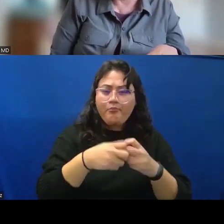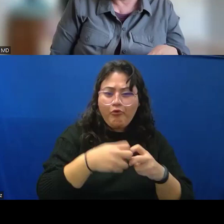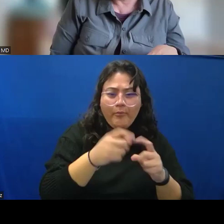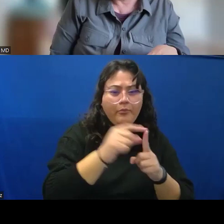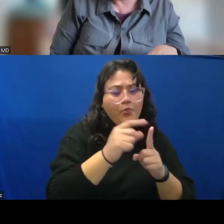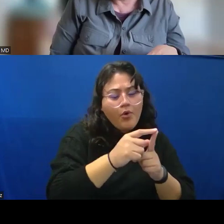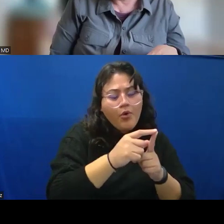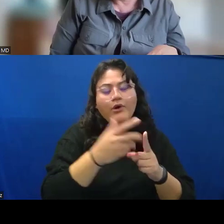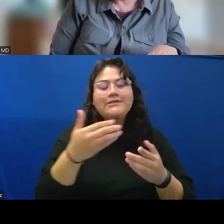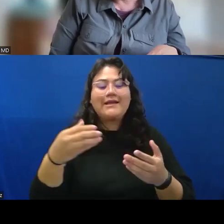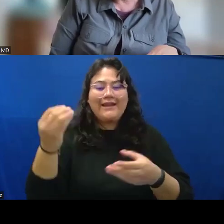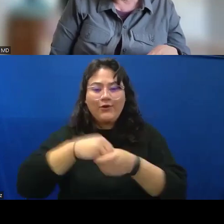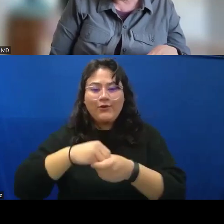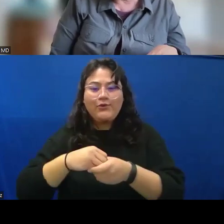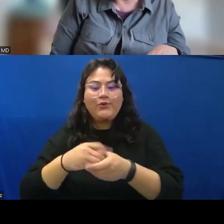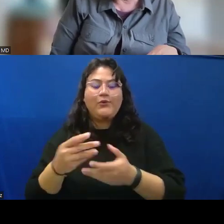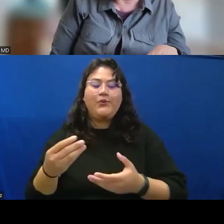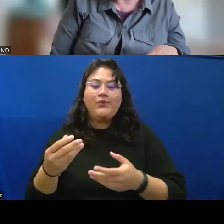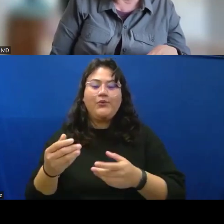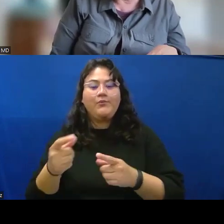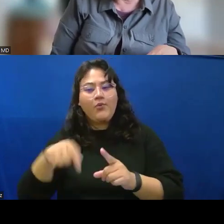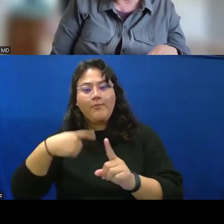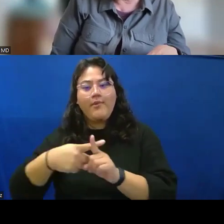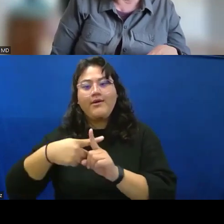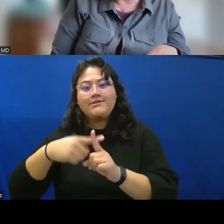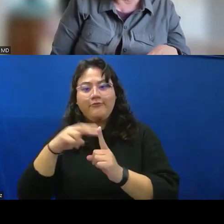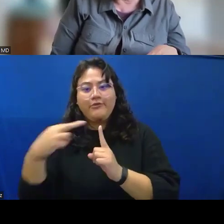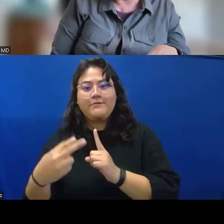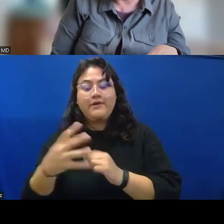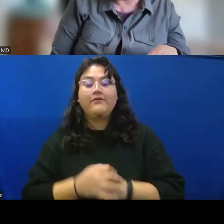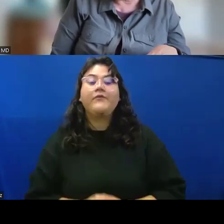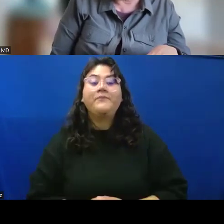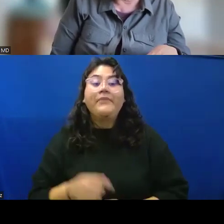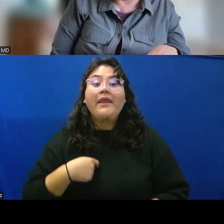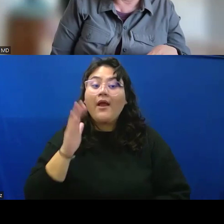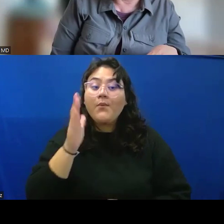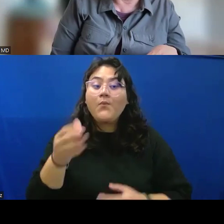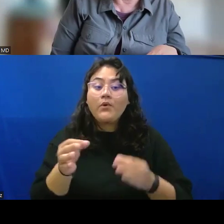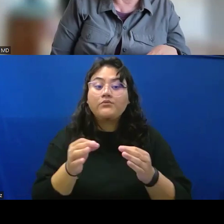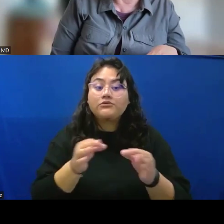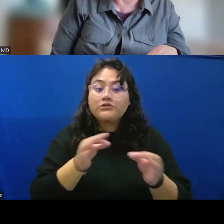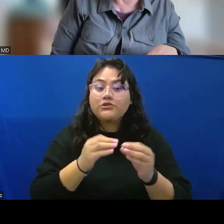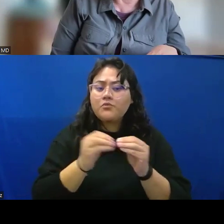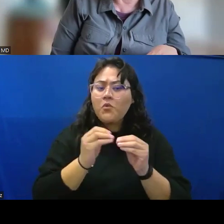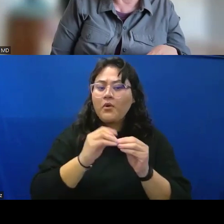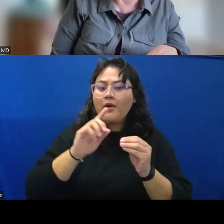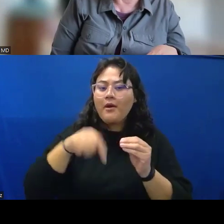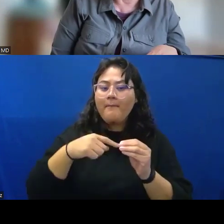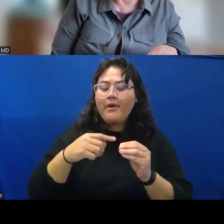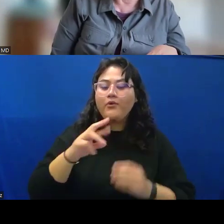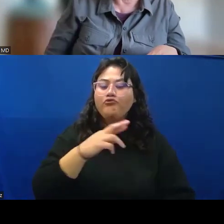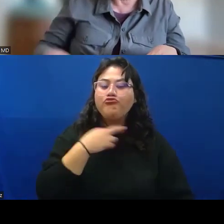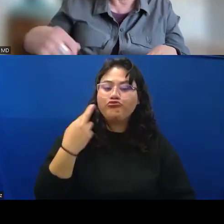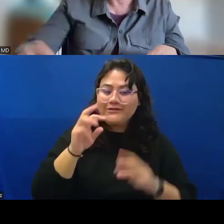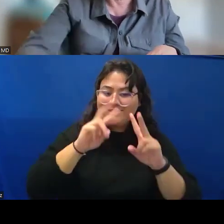publication. There's a part on risk assessment, which I will explain shortly, and that was updated based on the latest